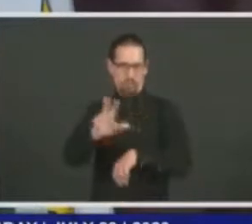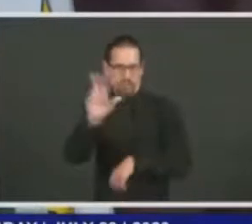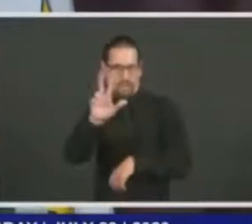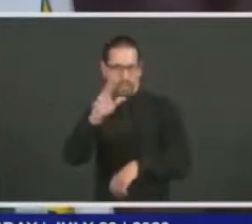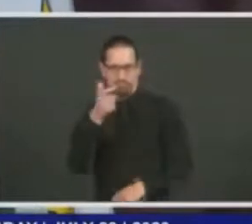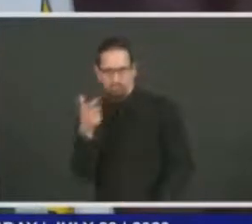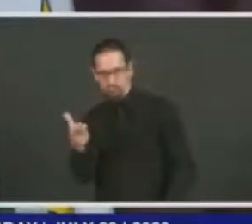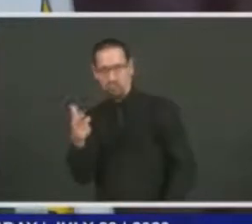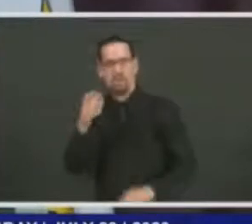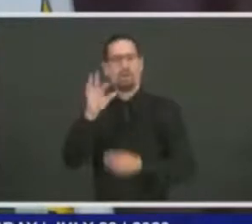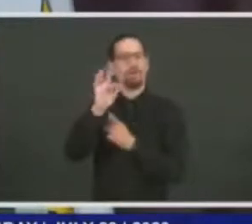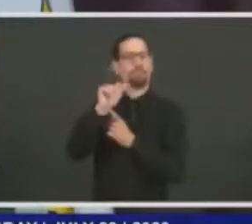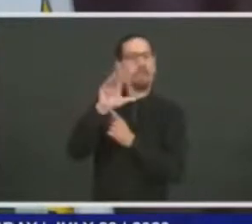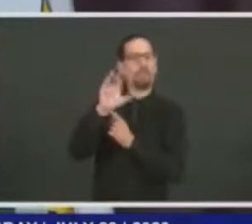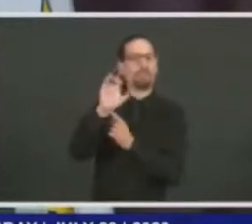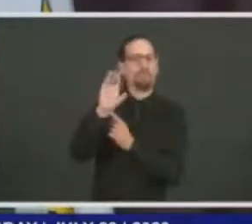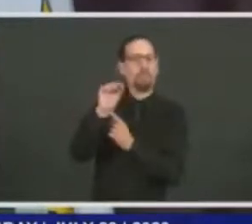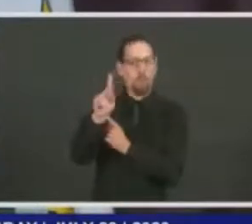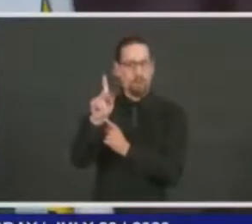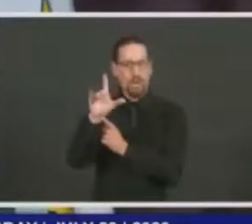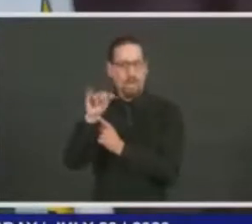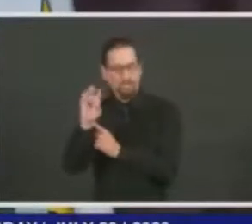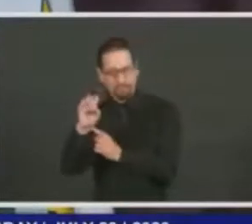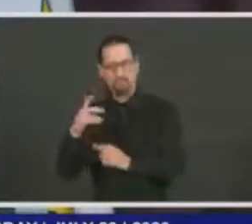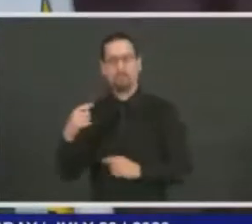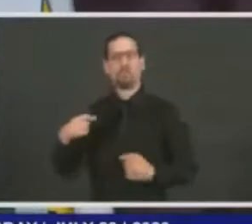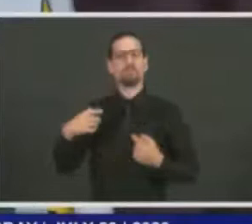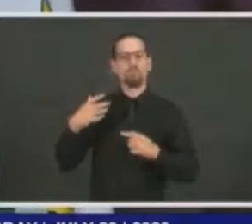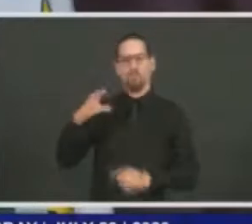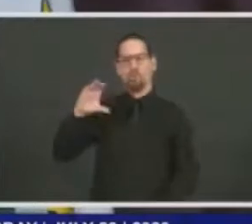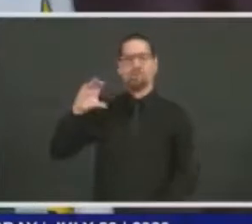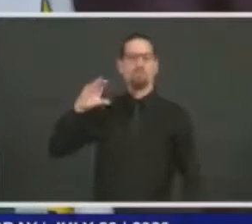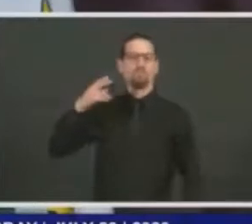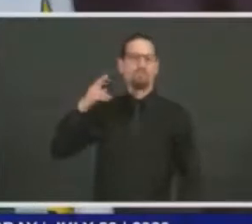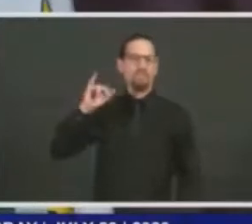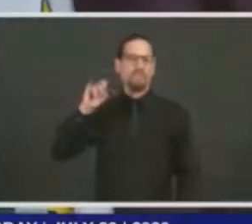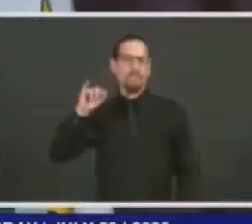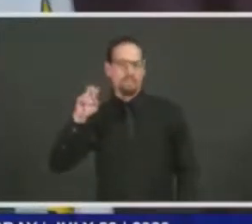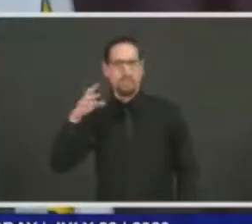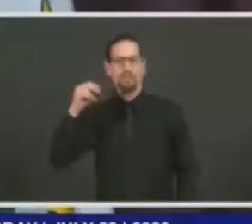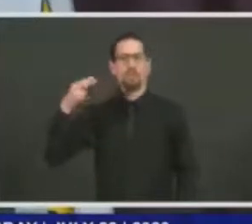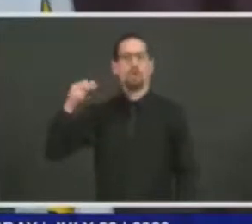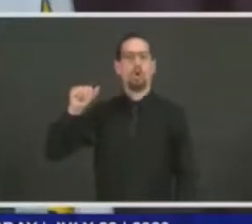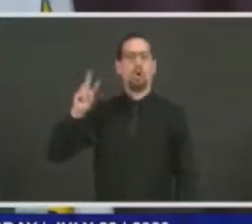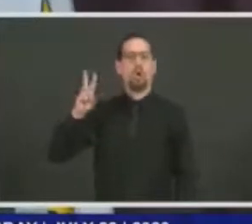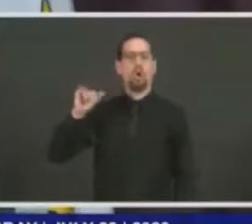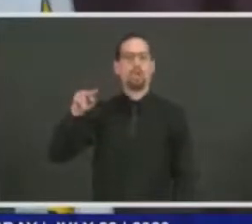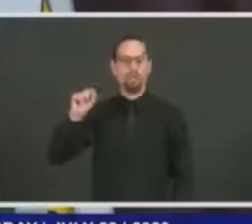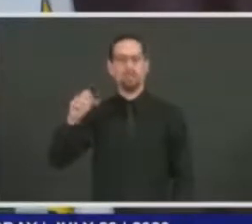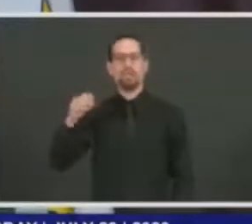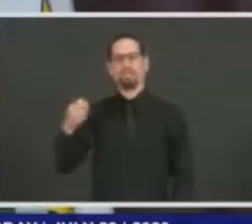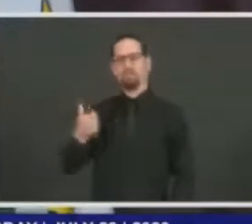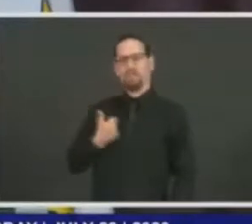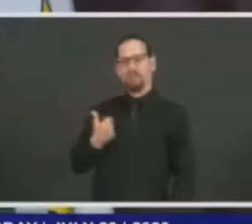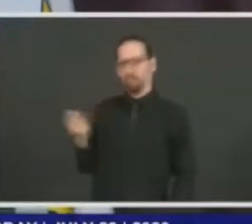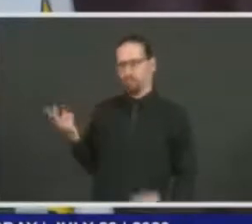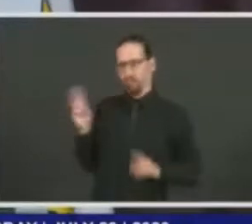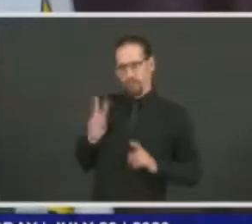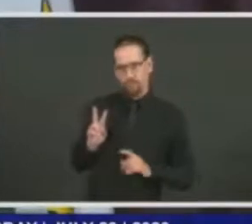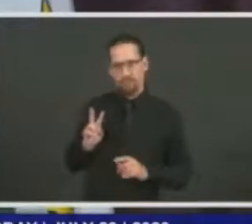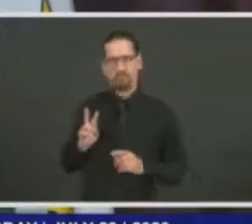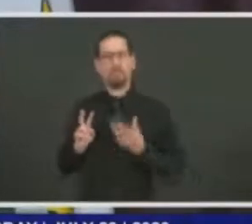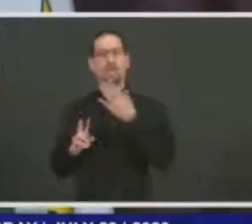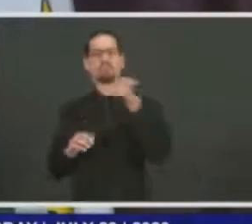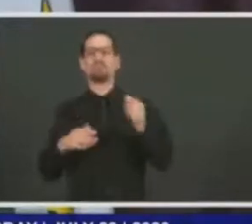and myself. We'll probably have another, I think we'll have another pediatrician with us, and we're going to talk about it. Okay, we are scheduled